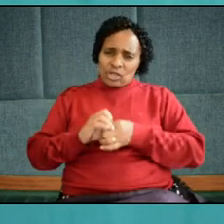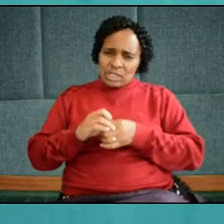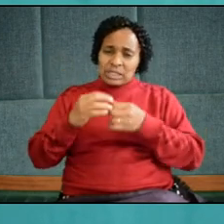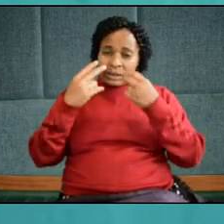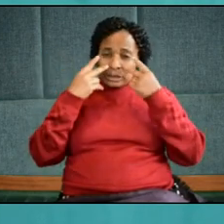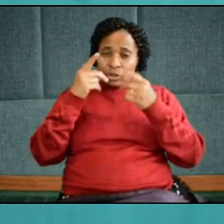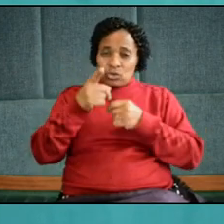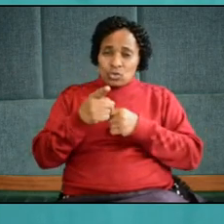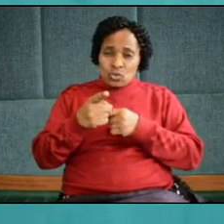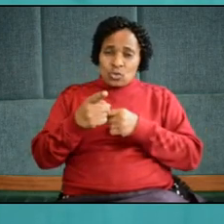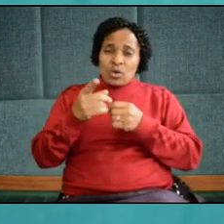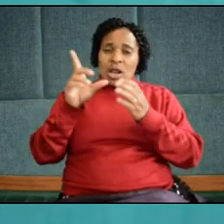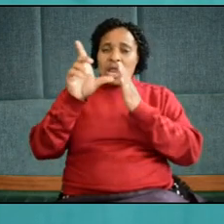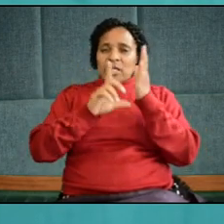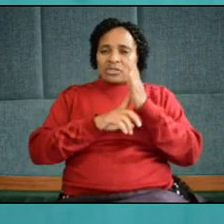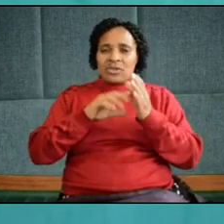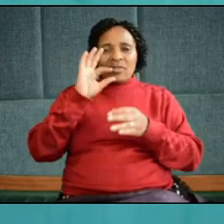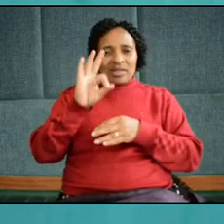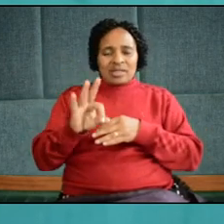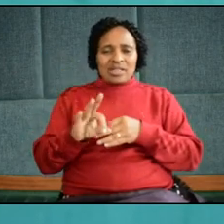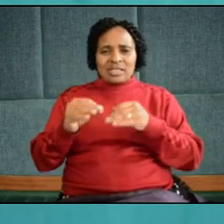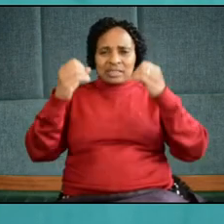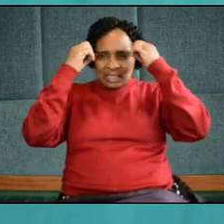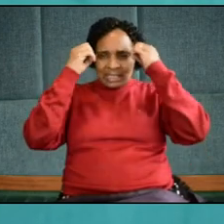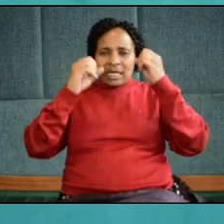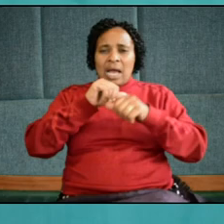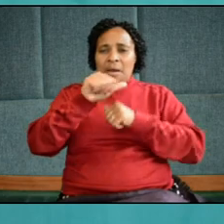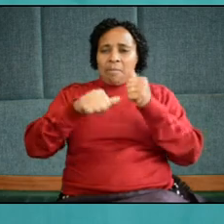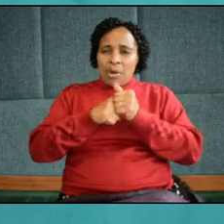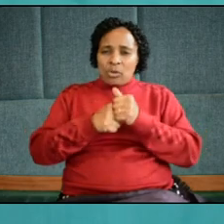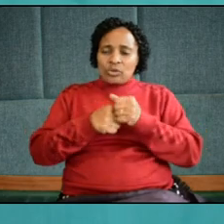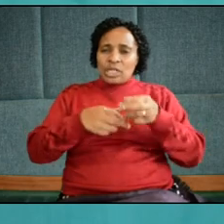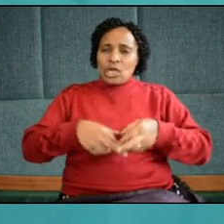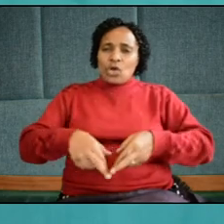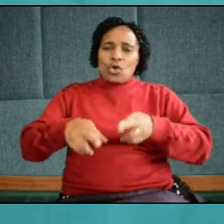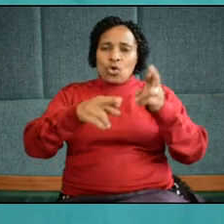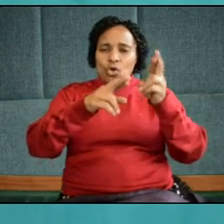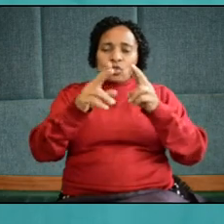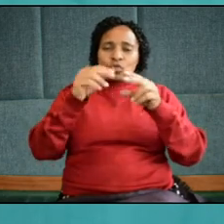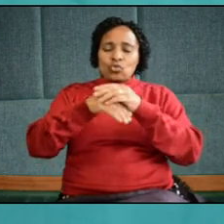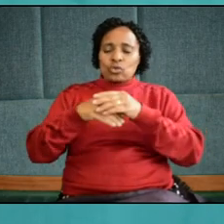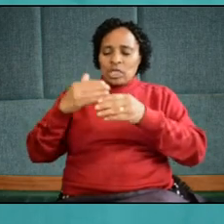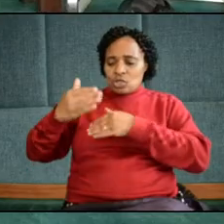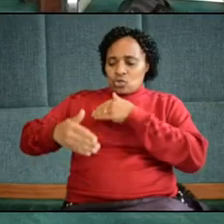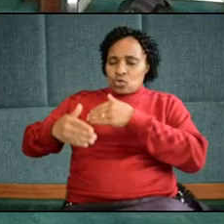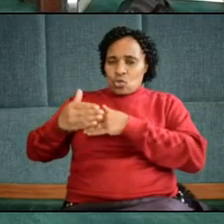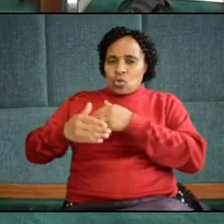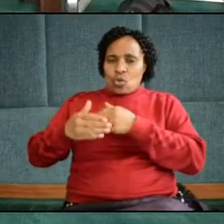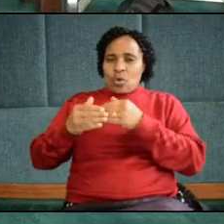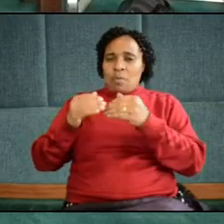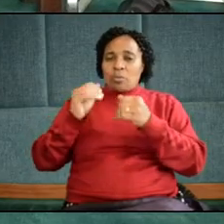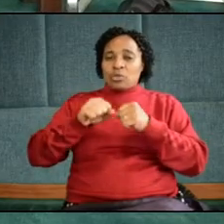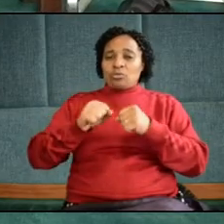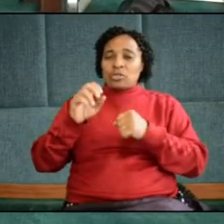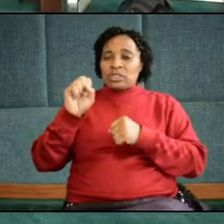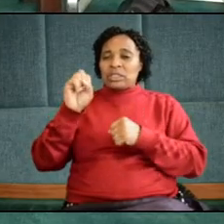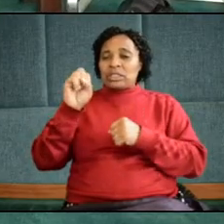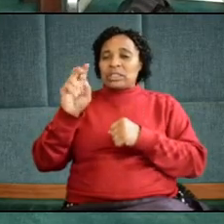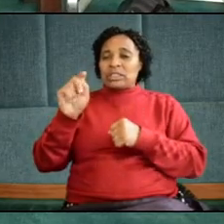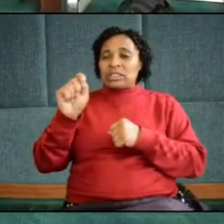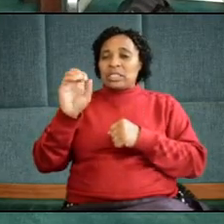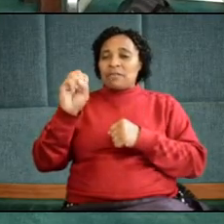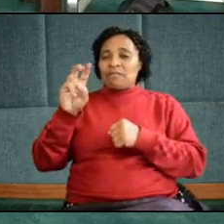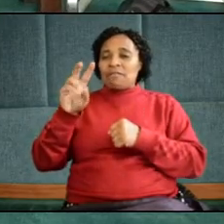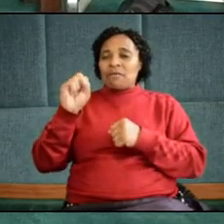you in lesson three, where we'll be studying about roads to the soul. Before we finish, Steve, kindly pray with us. Okay,